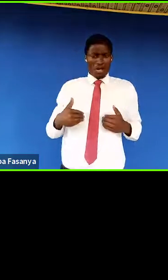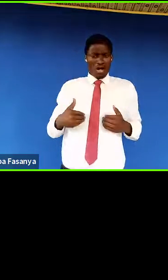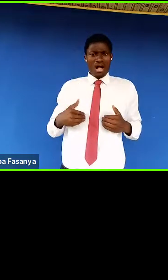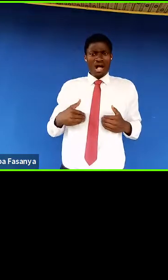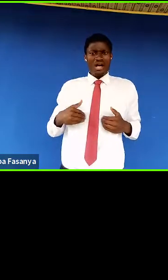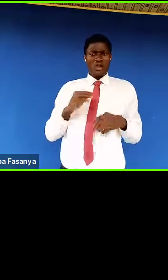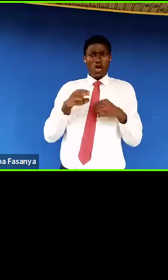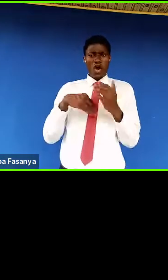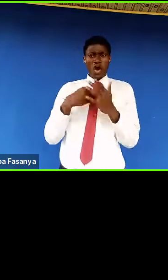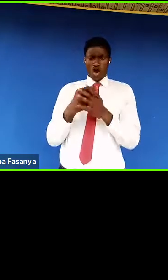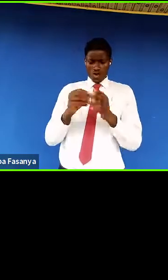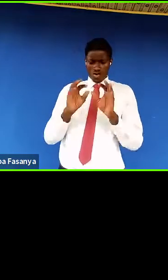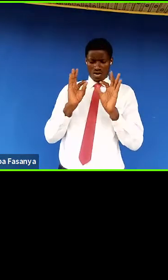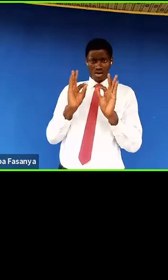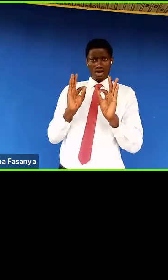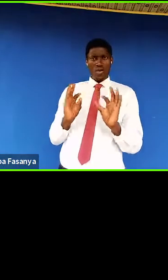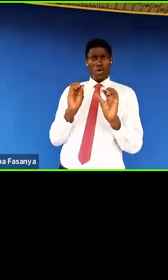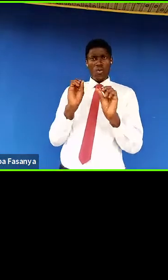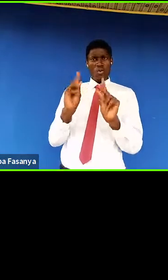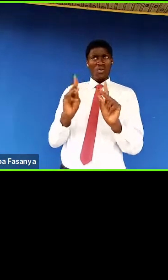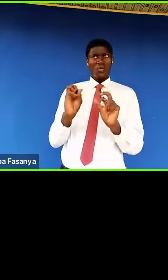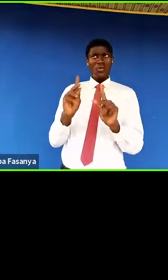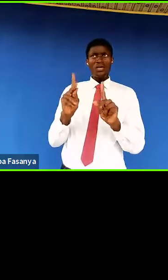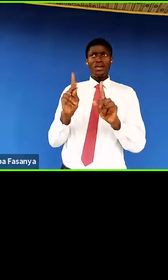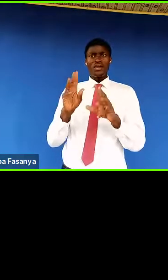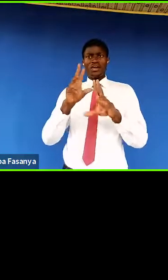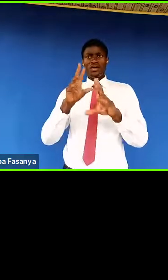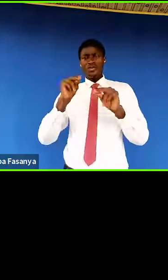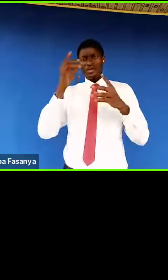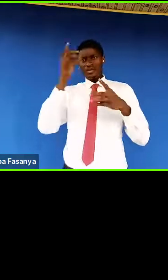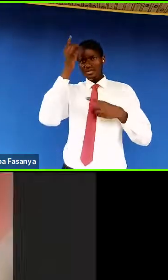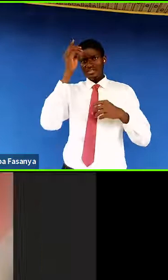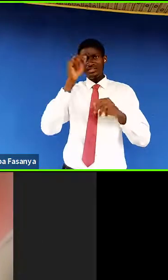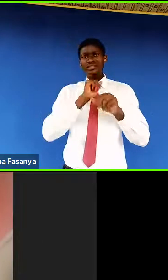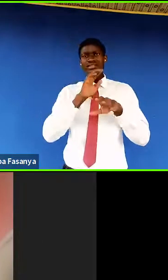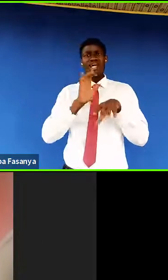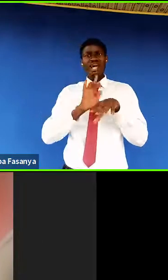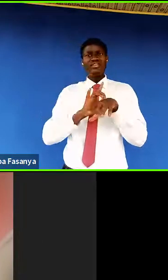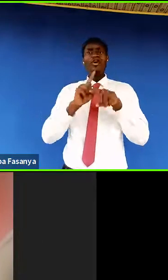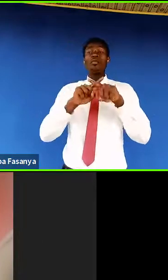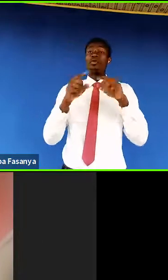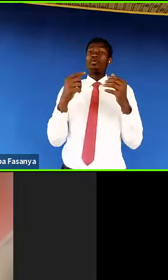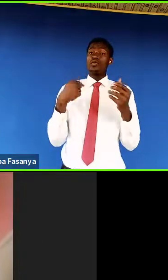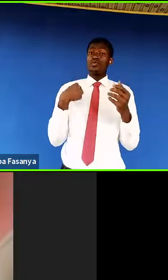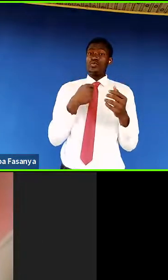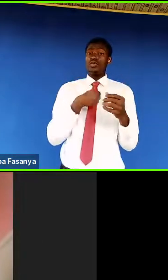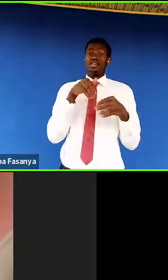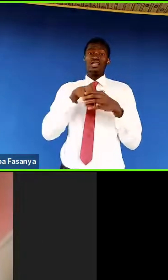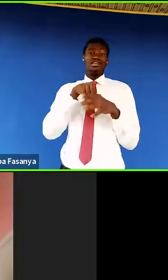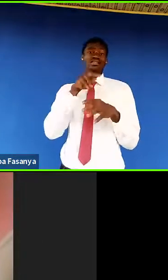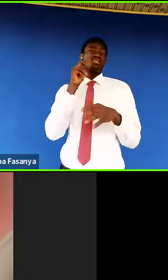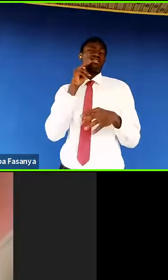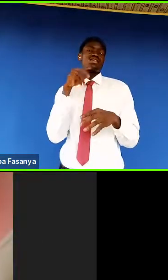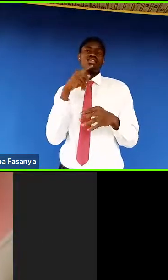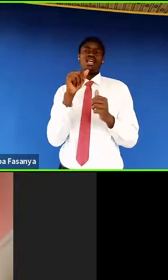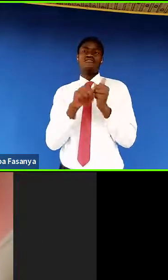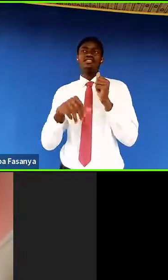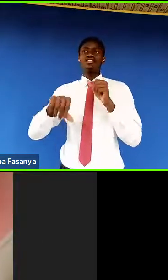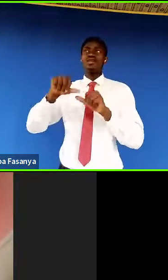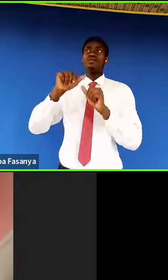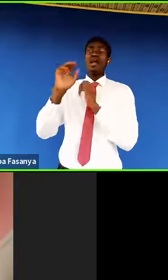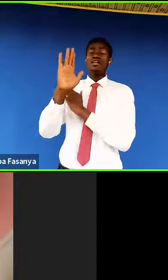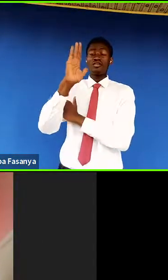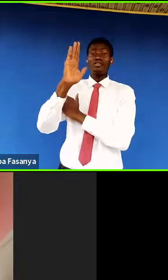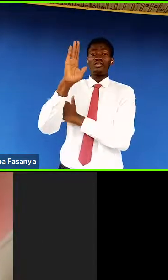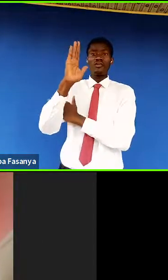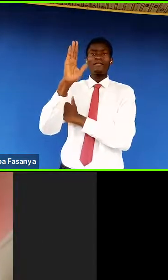God. Can we also say that at a level in pregnancy or in conception, there is a God